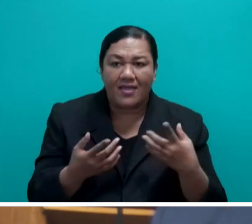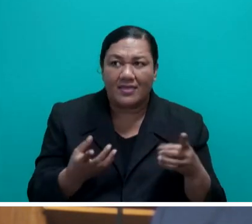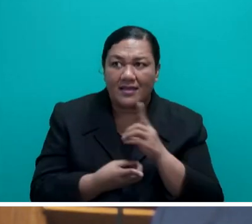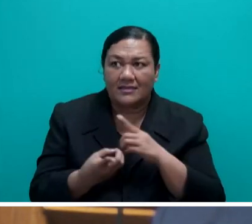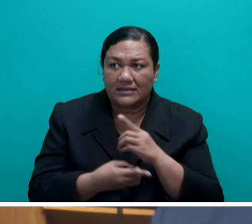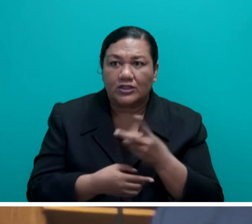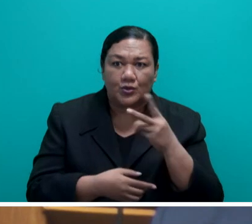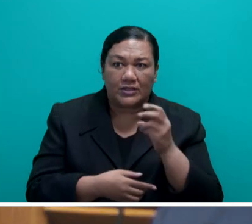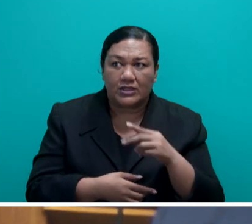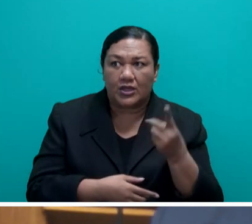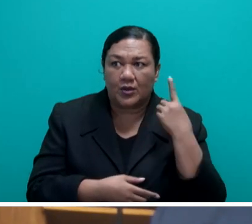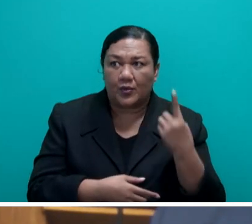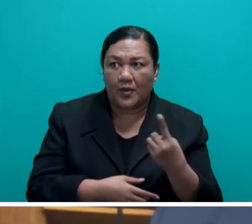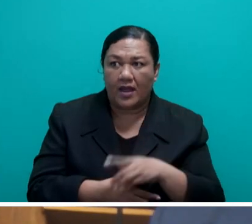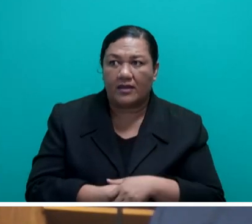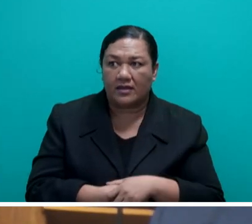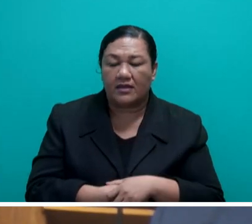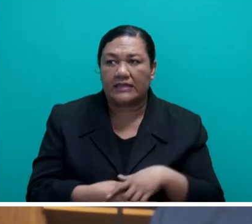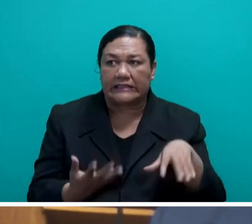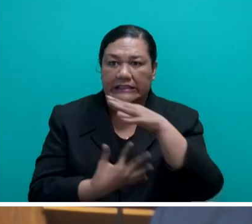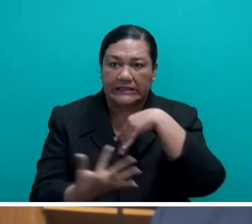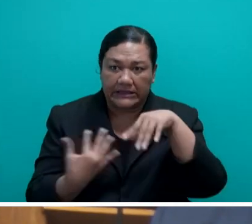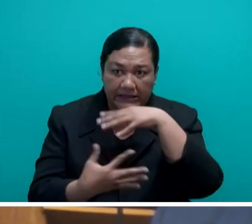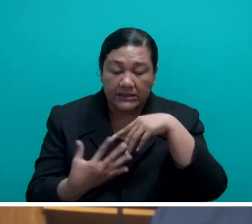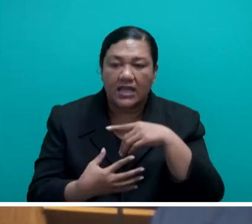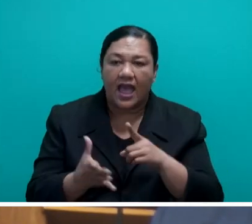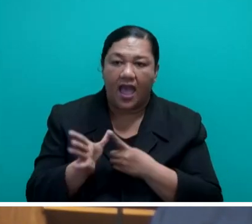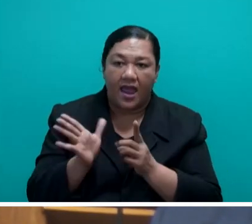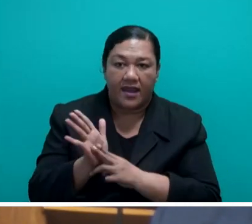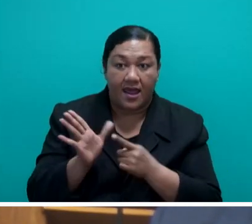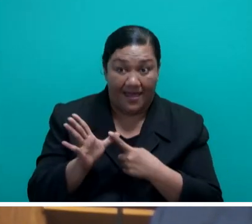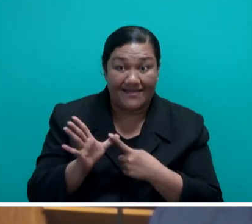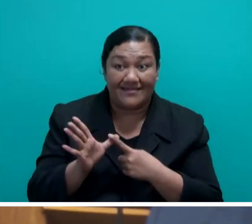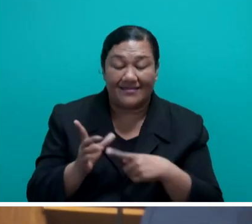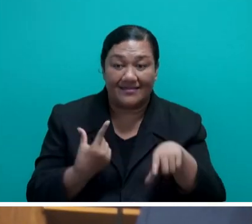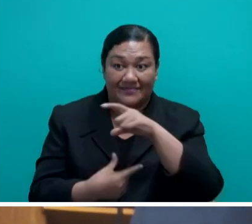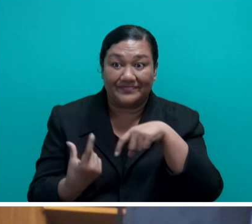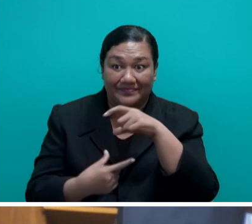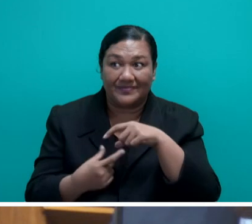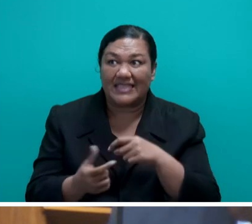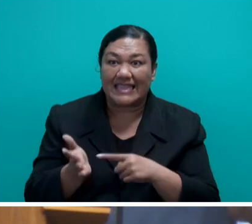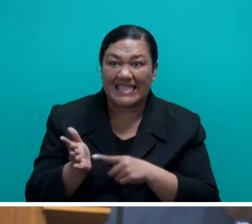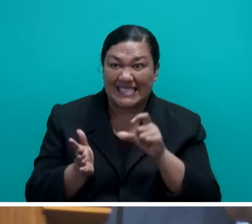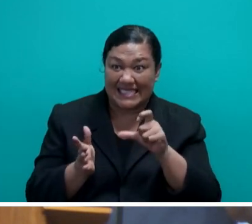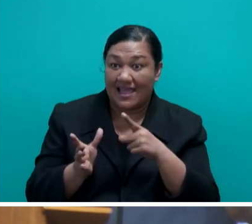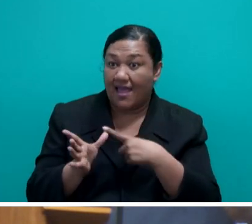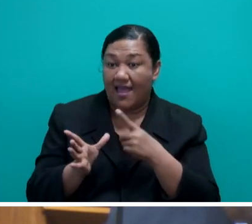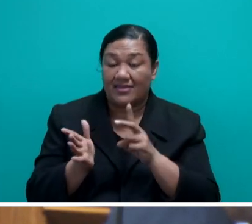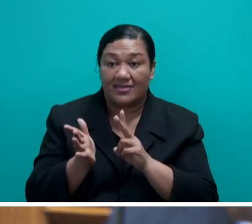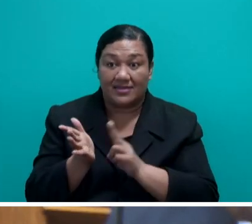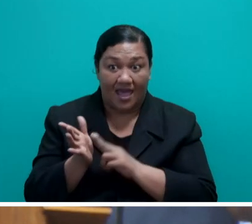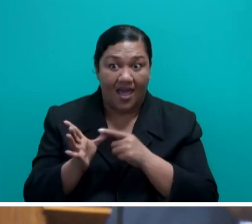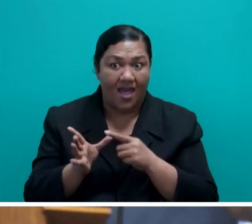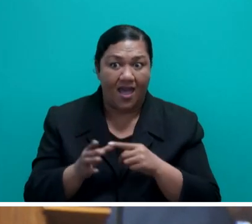2021 following tropical cyclone Ana. As we all know, TC Ana, although it was a Category